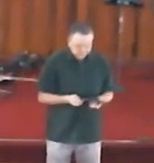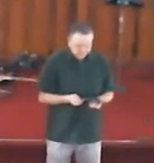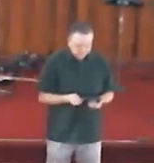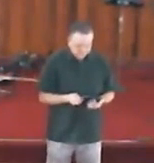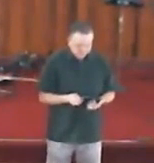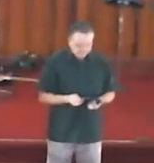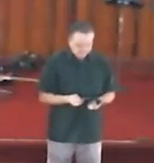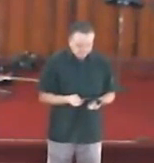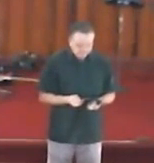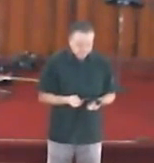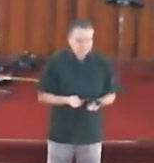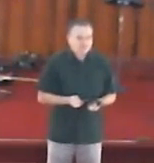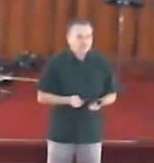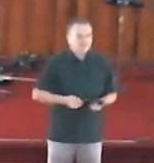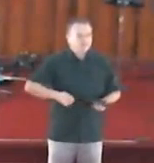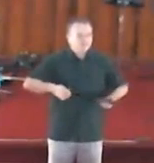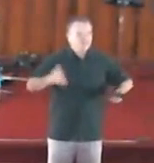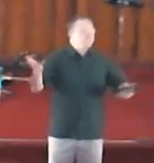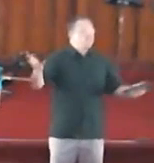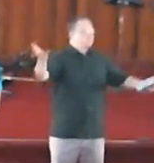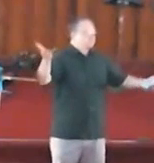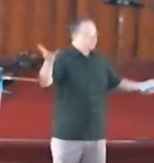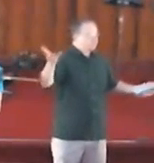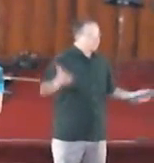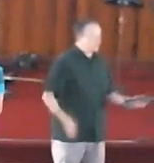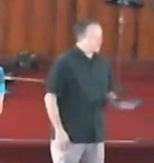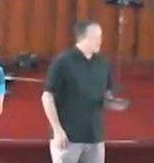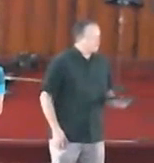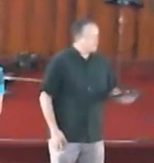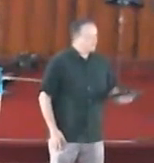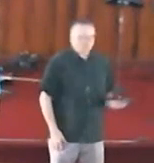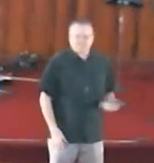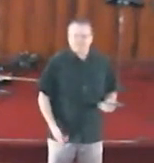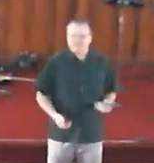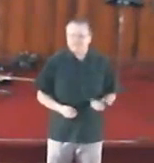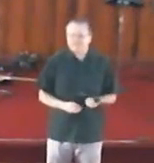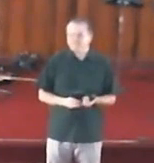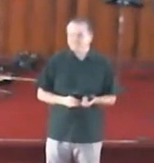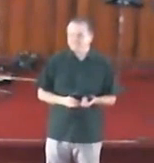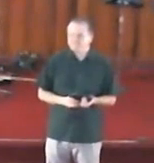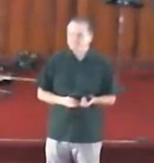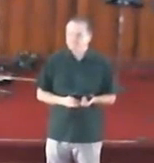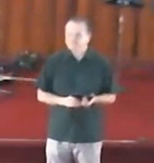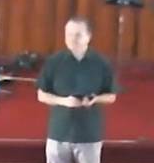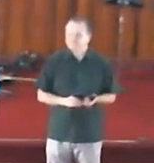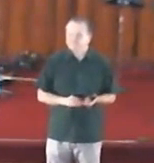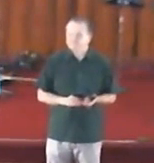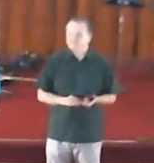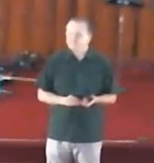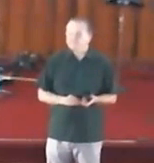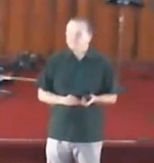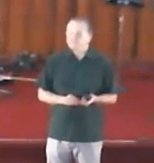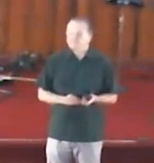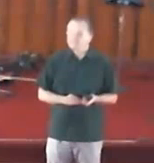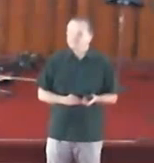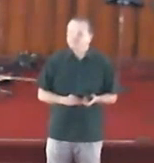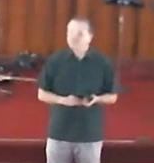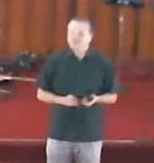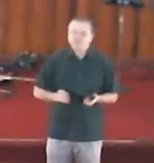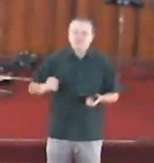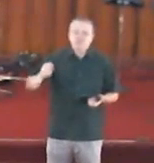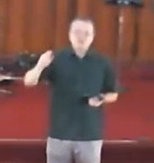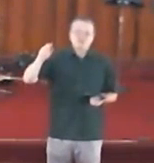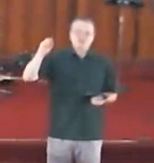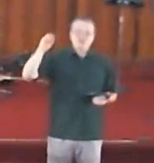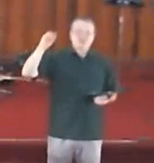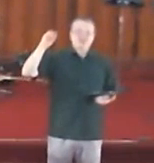Spirit, which is ignorance. ¿Quién es el Espíritu Santo? No hemos escuchado hablar de él. Who is the Holy Spirit? We've never heard of him.